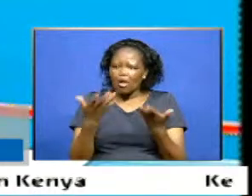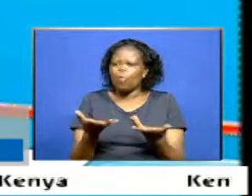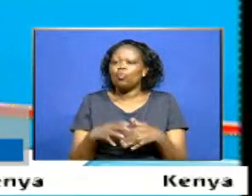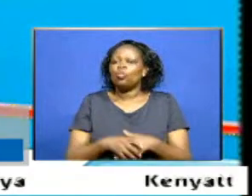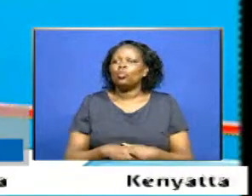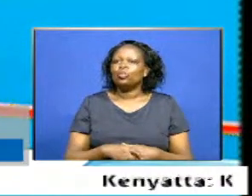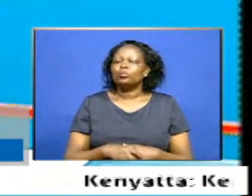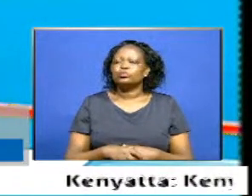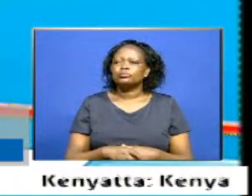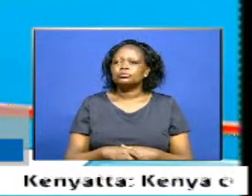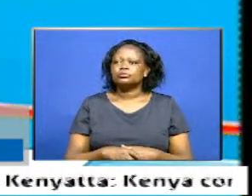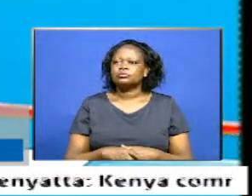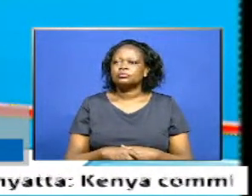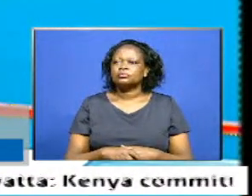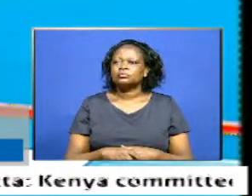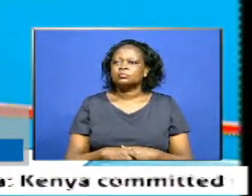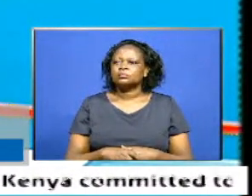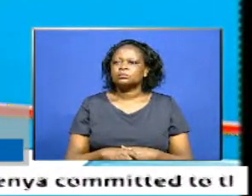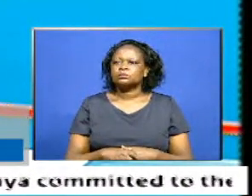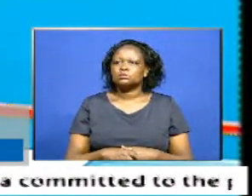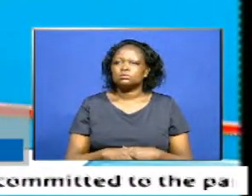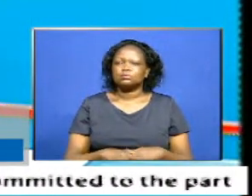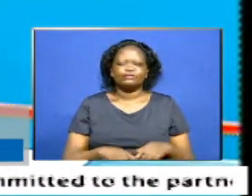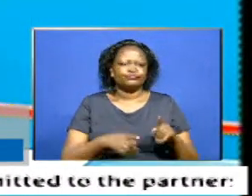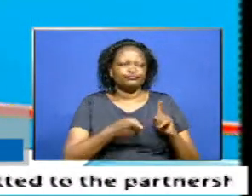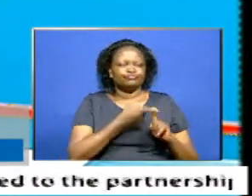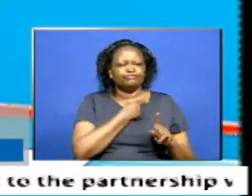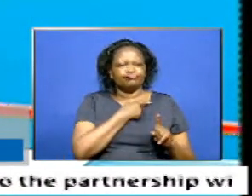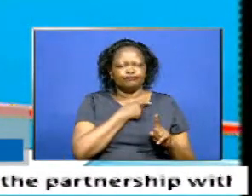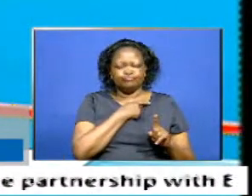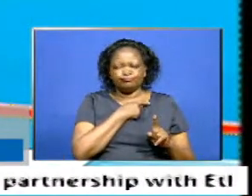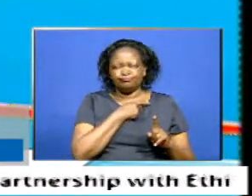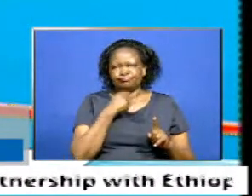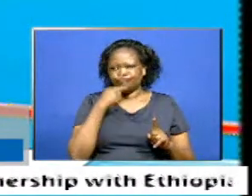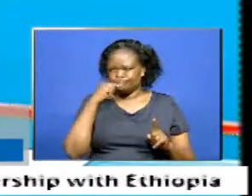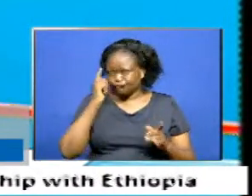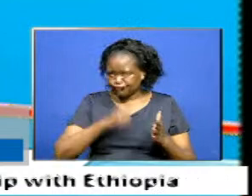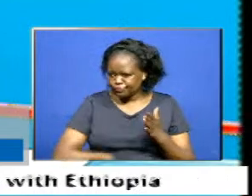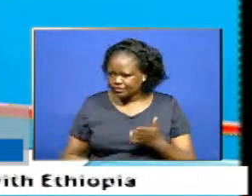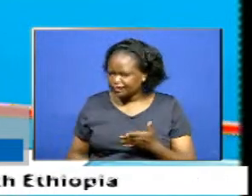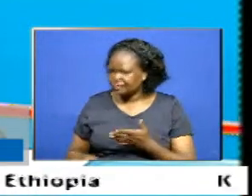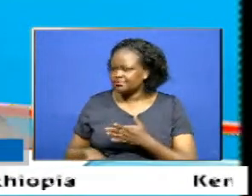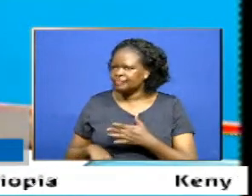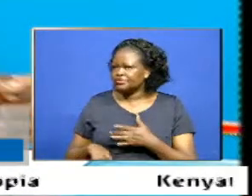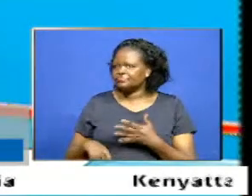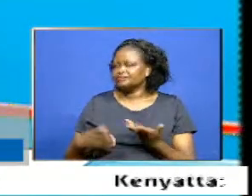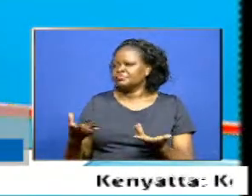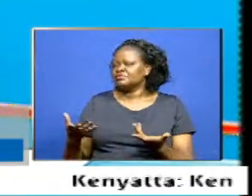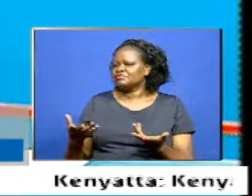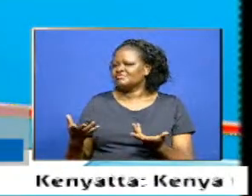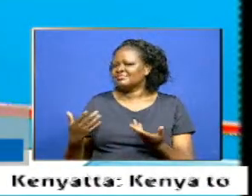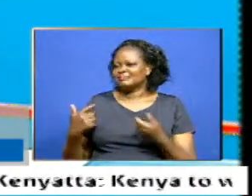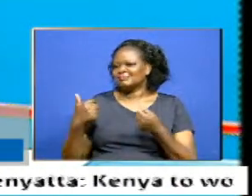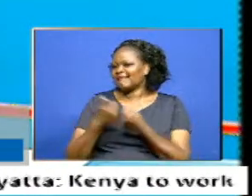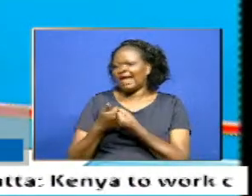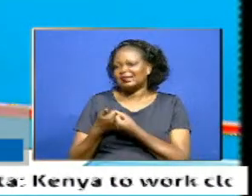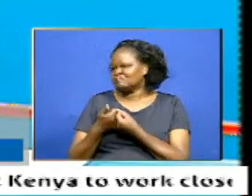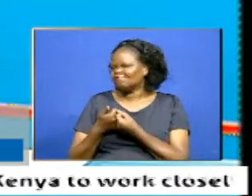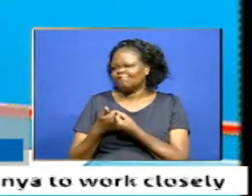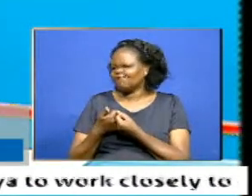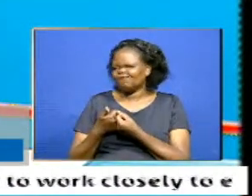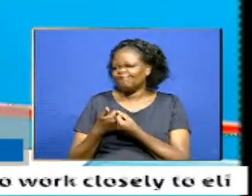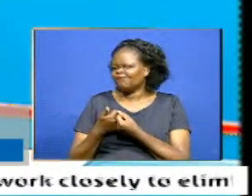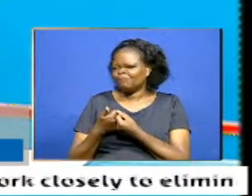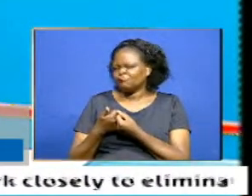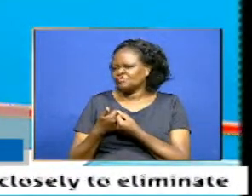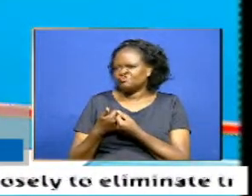challenges? First of all, is to say that they are false challenges. So when you look at the Inua Jamii